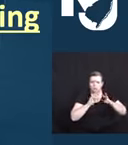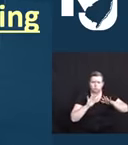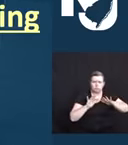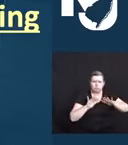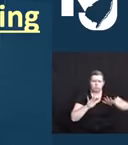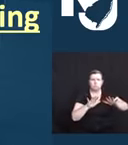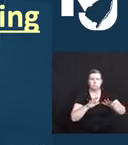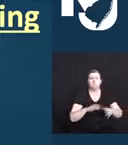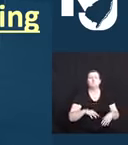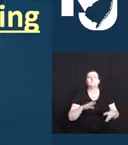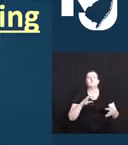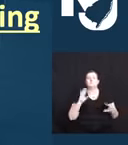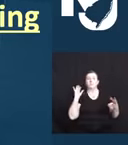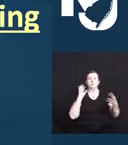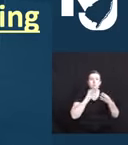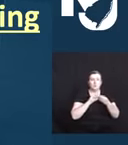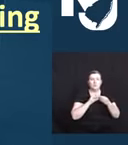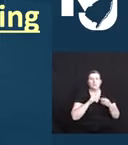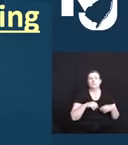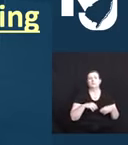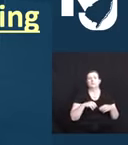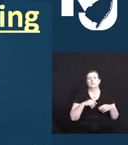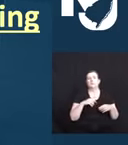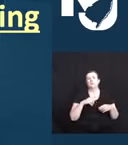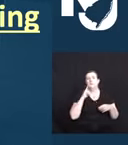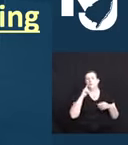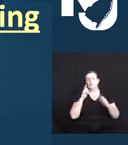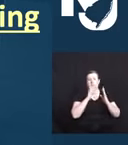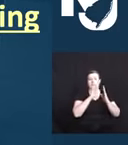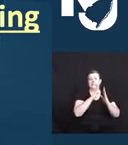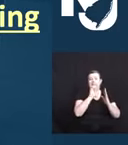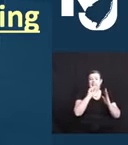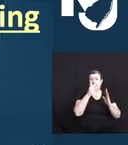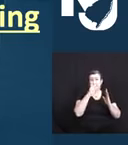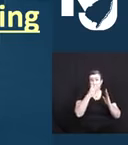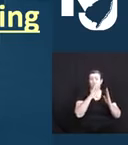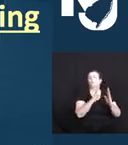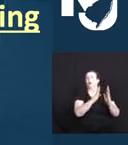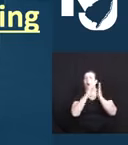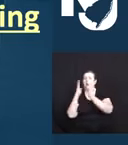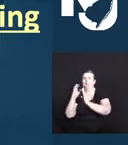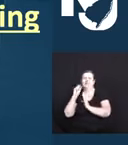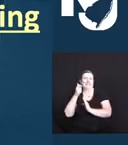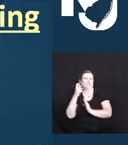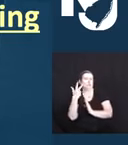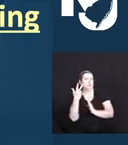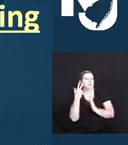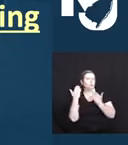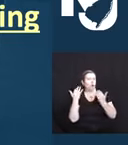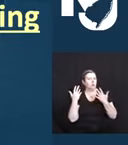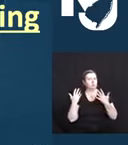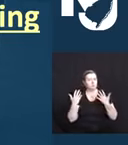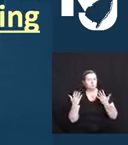we go to the hospitals, long-term care has a total number of positive in their communities of positive tests